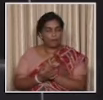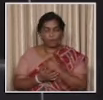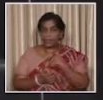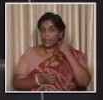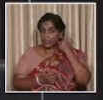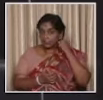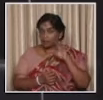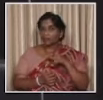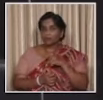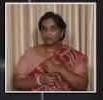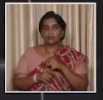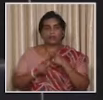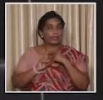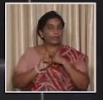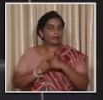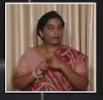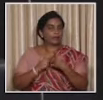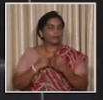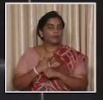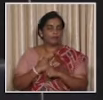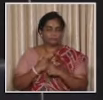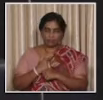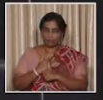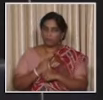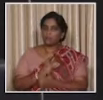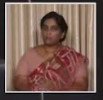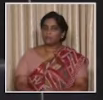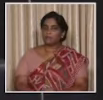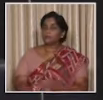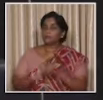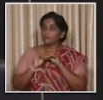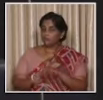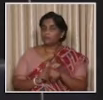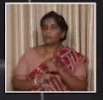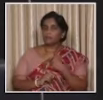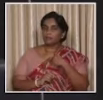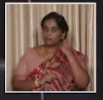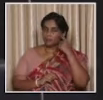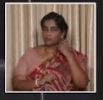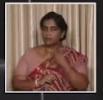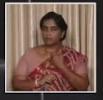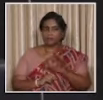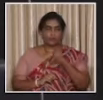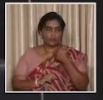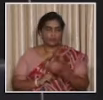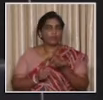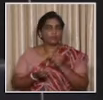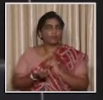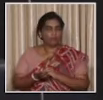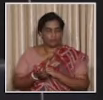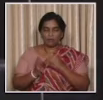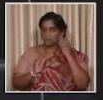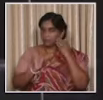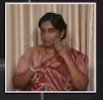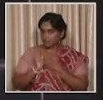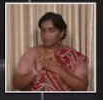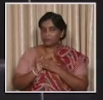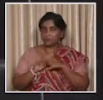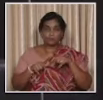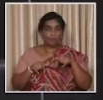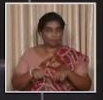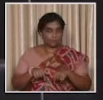set up. Then it is also important for me to talk about some of the pending projects. Now,